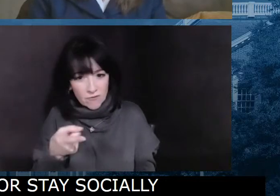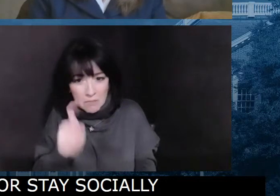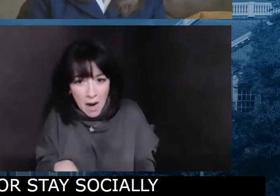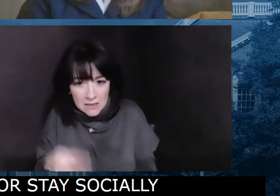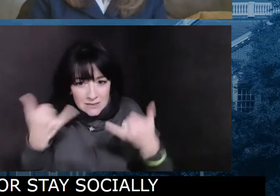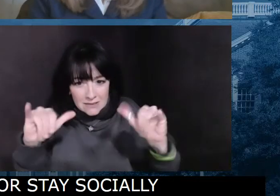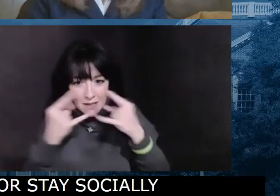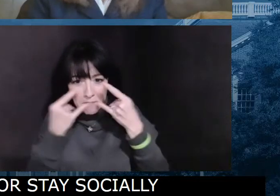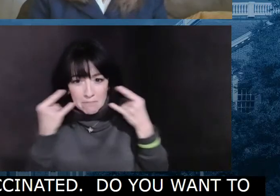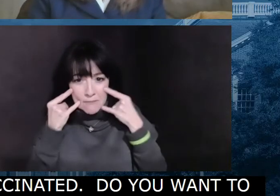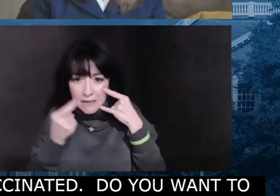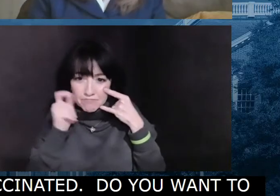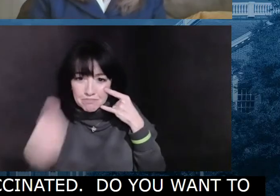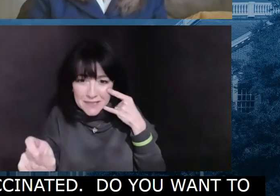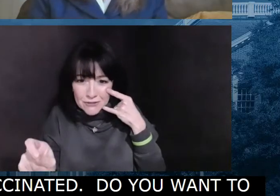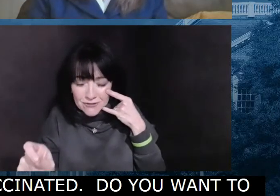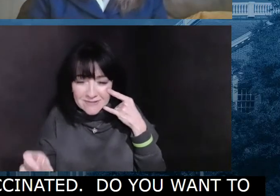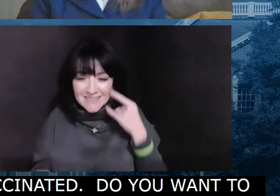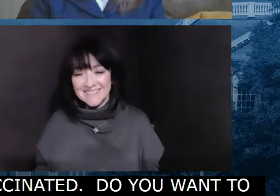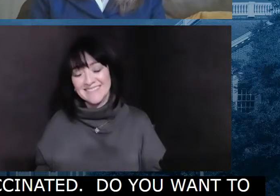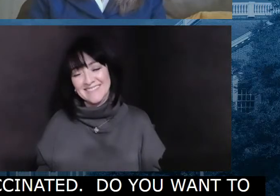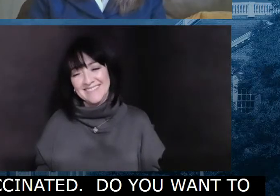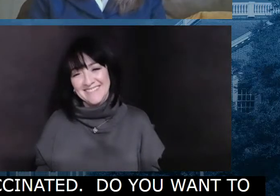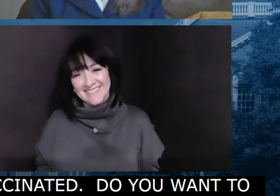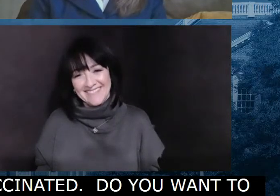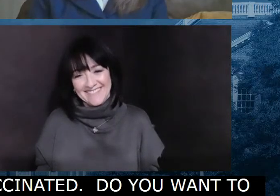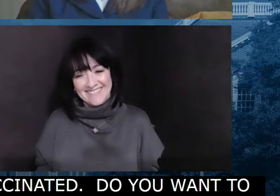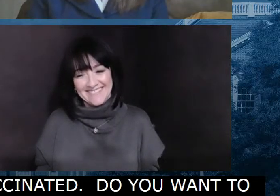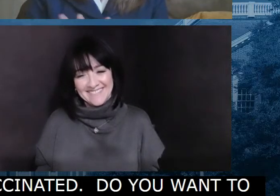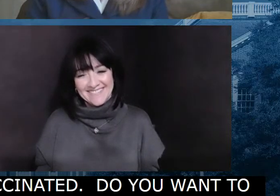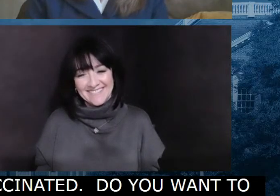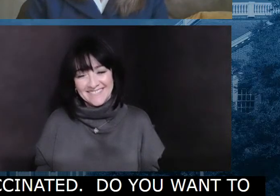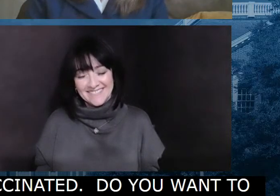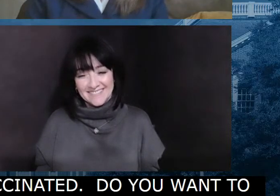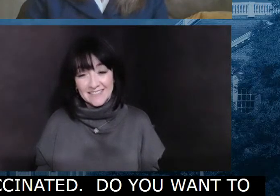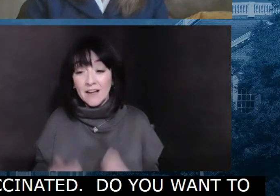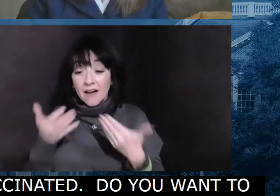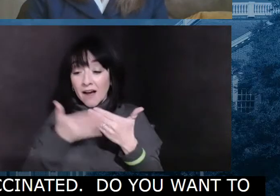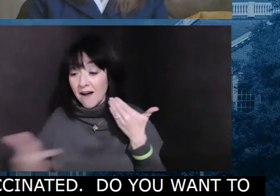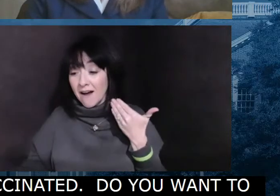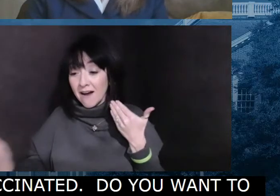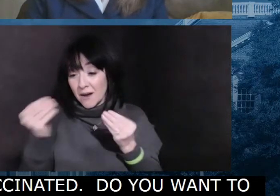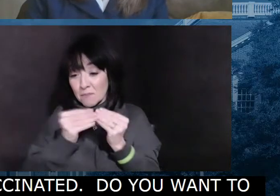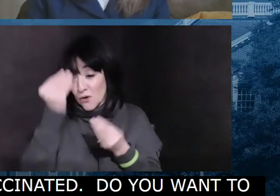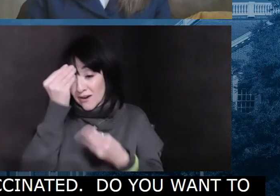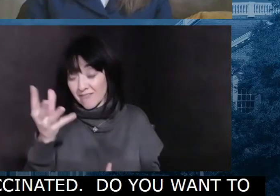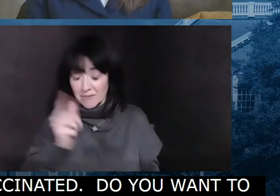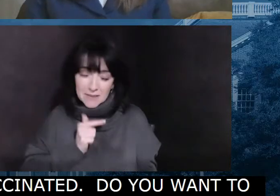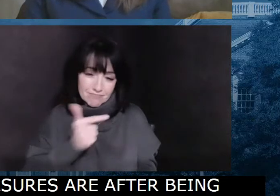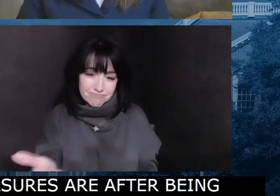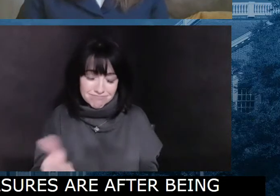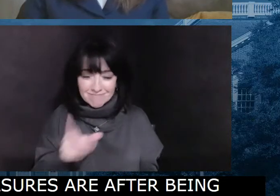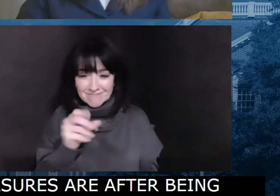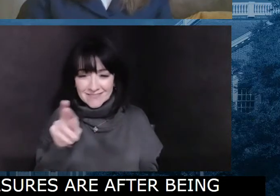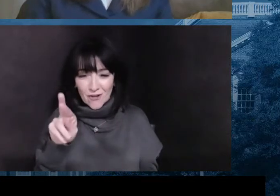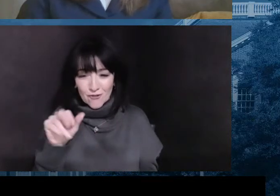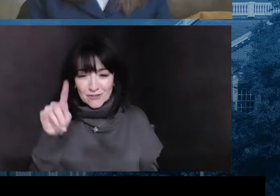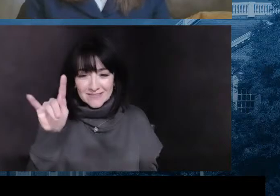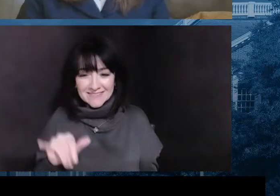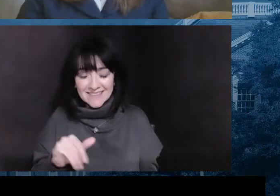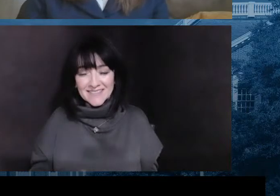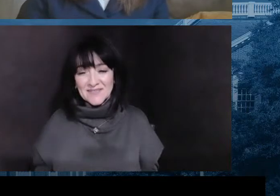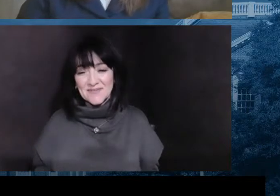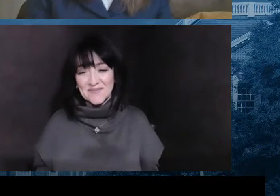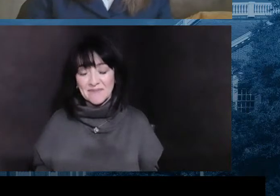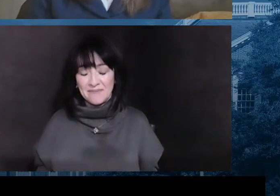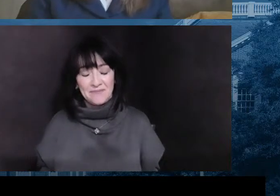bottom line. And with that, I'll hand it over to the expert, Dr. Rattay. Yeah,